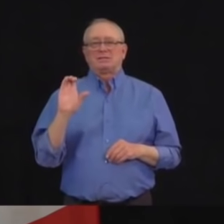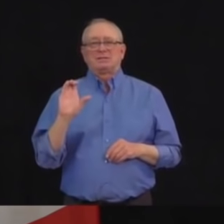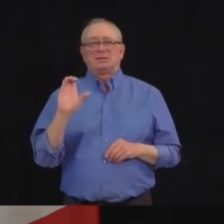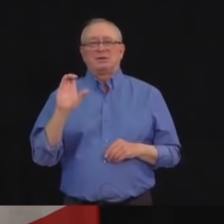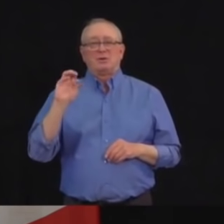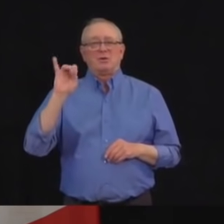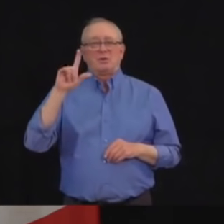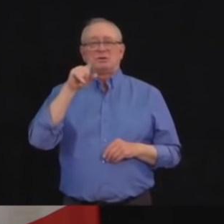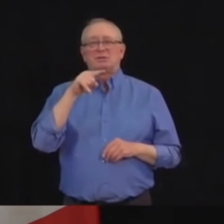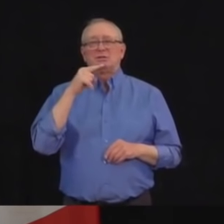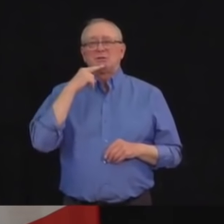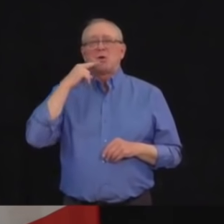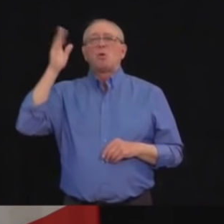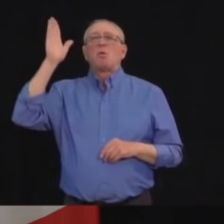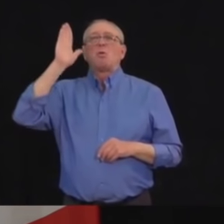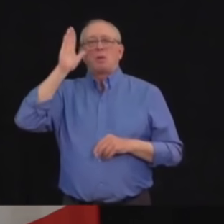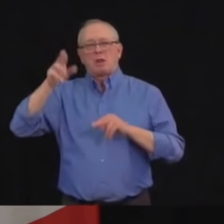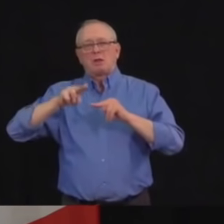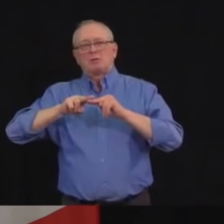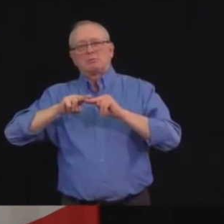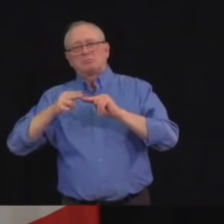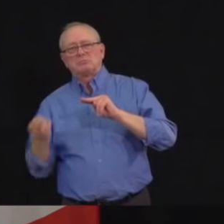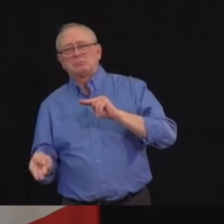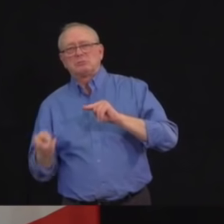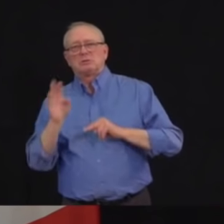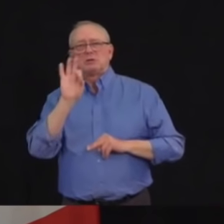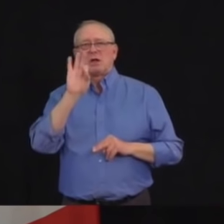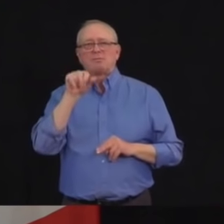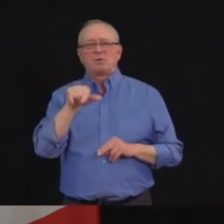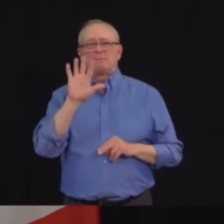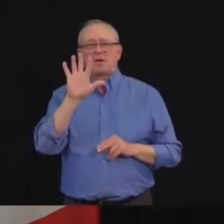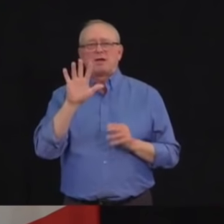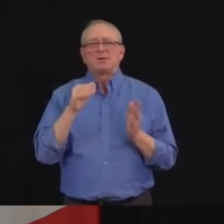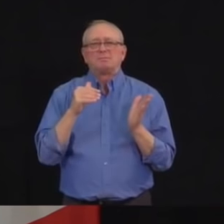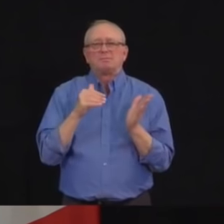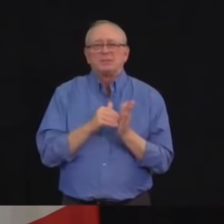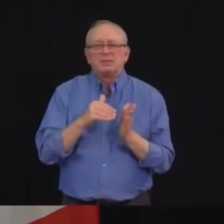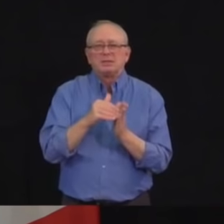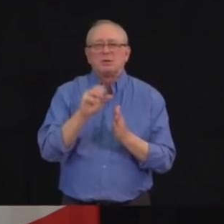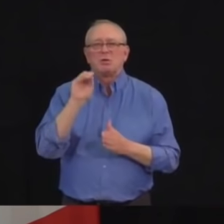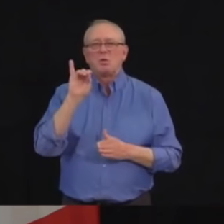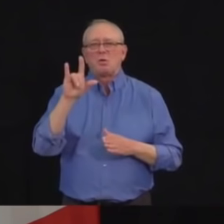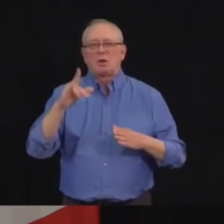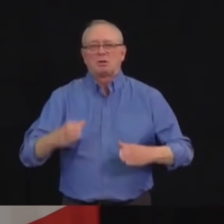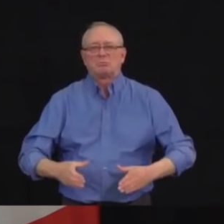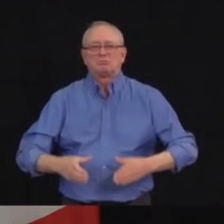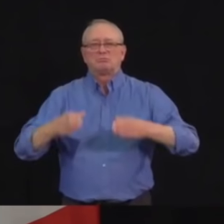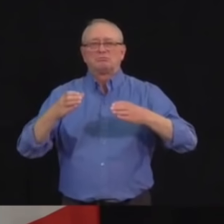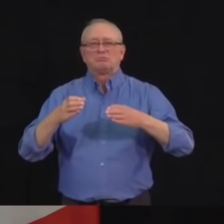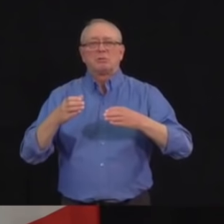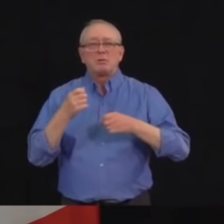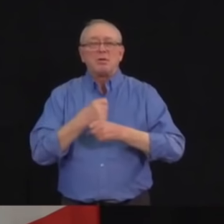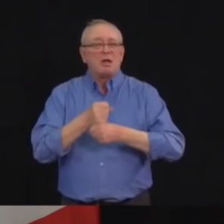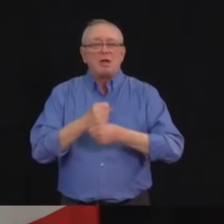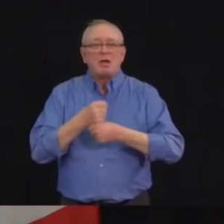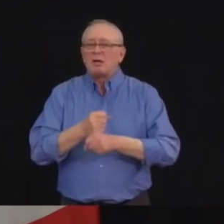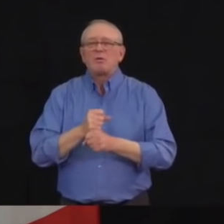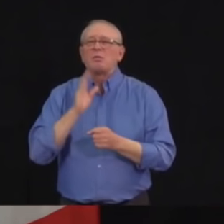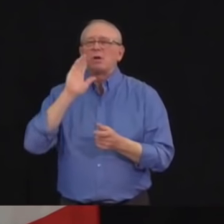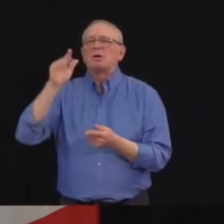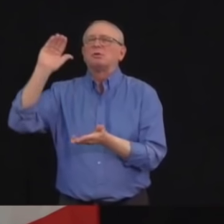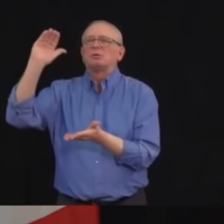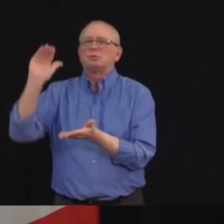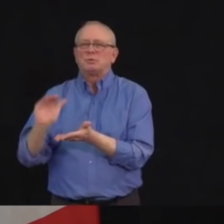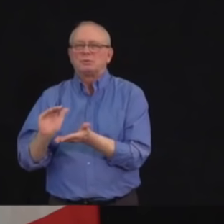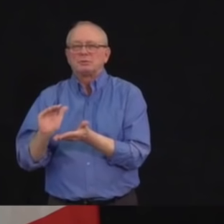day has not changed the fundamental market conditions. In fact, I see